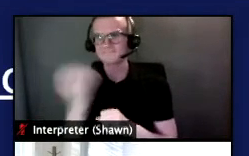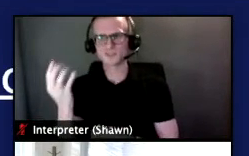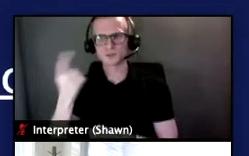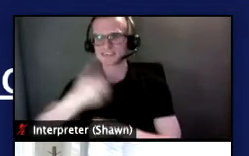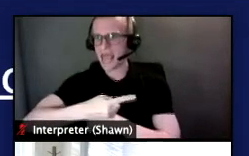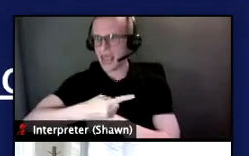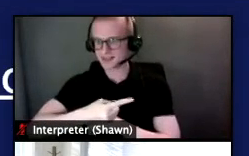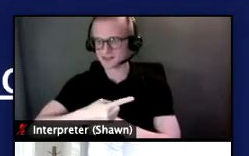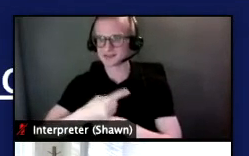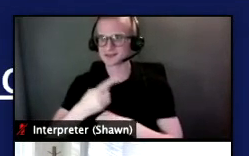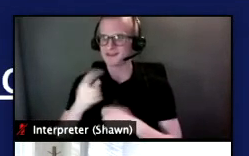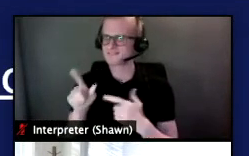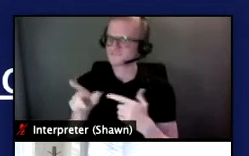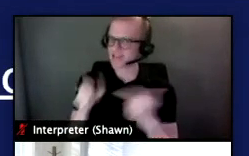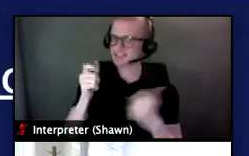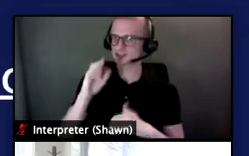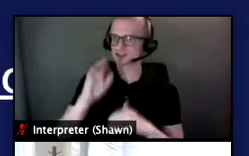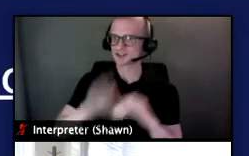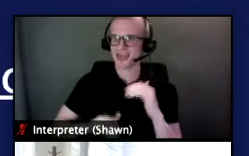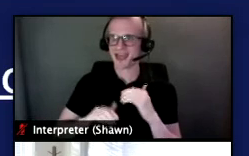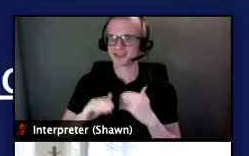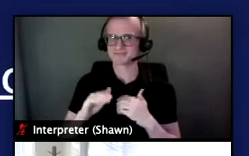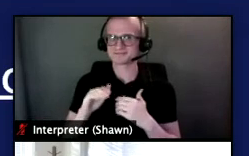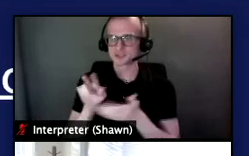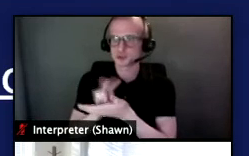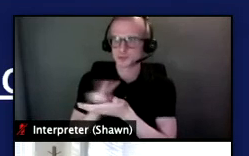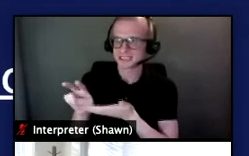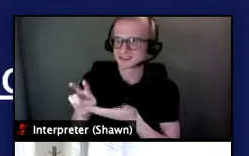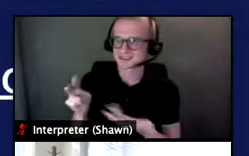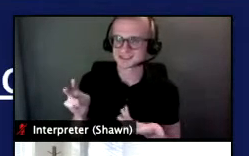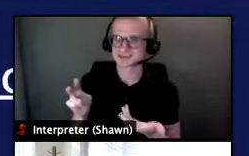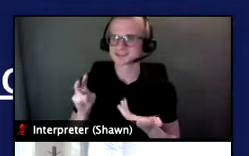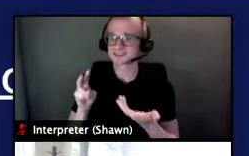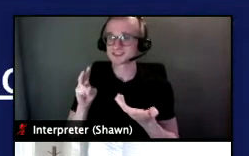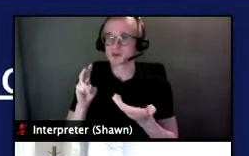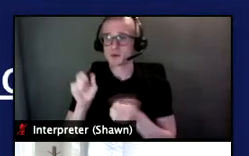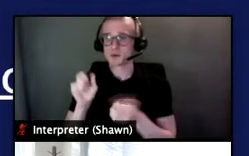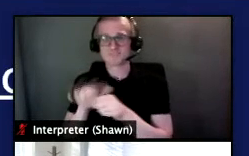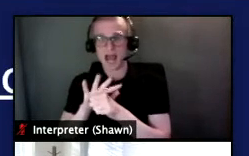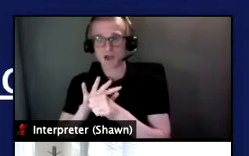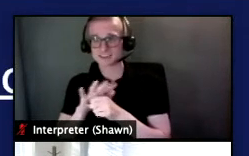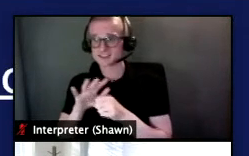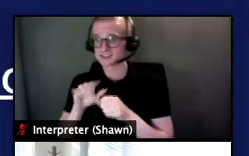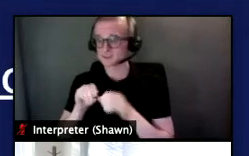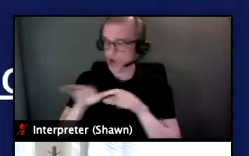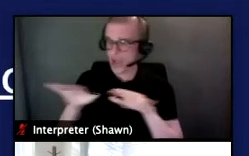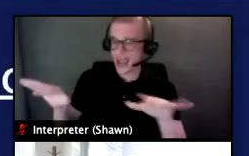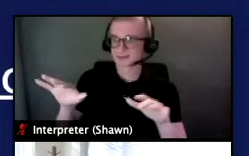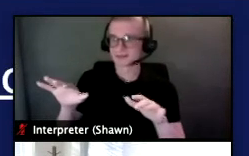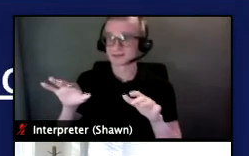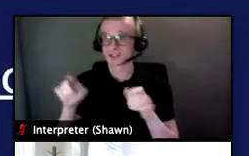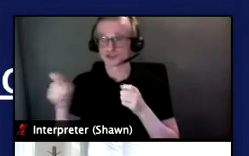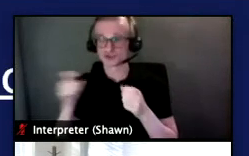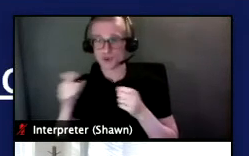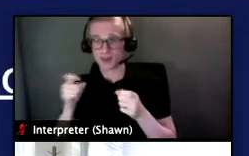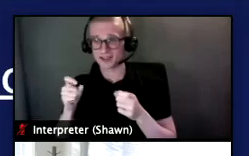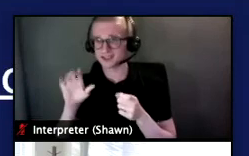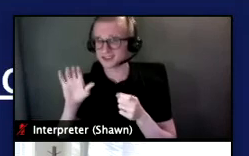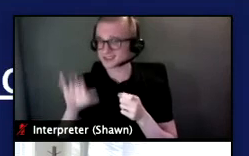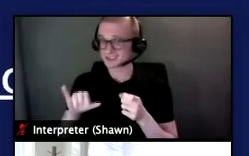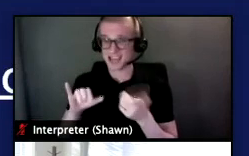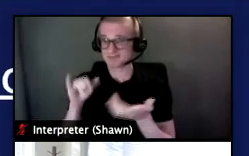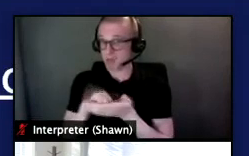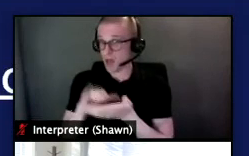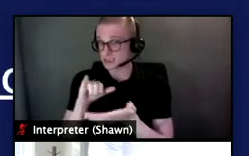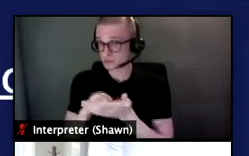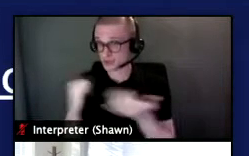than, multiple levels in less than 2 weeks. Is controlling the spread of this virus in Colorado a lost cause at this point? Thank you.